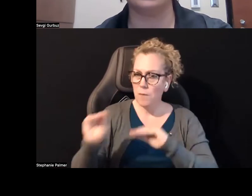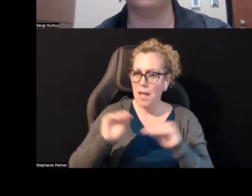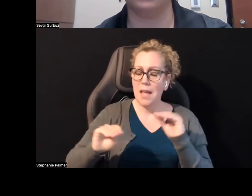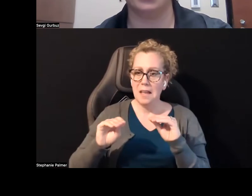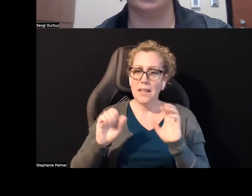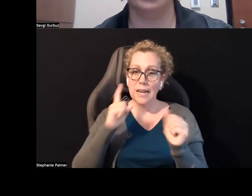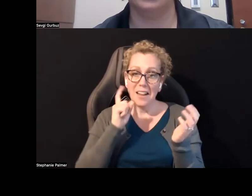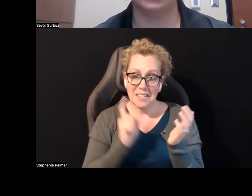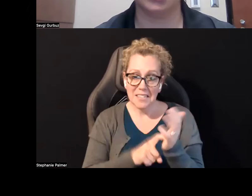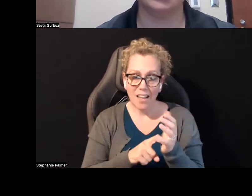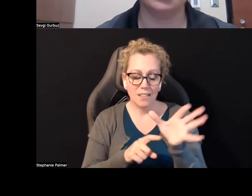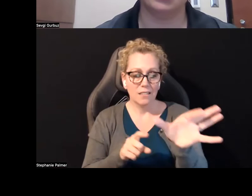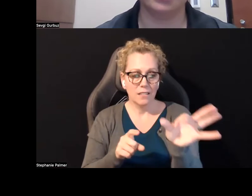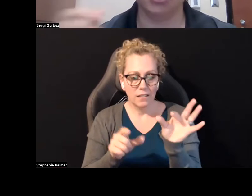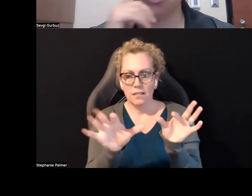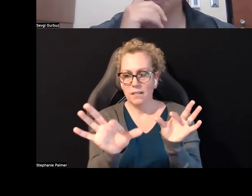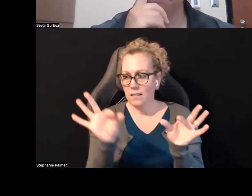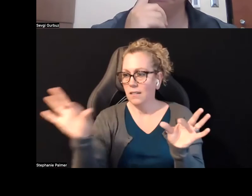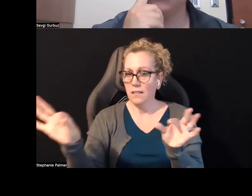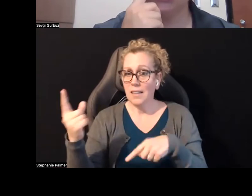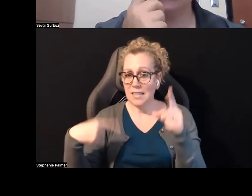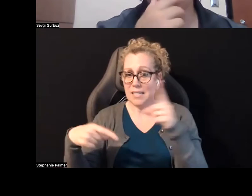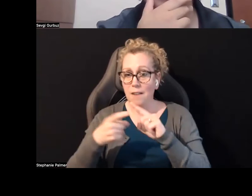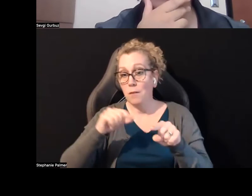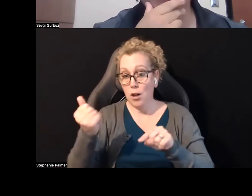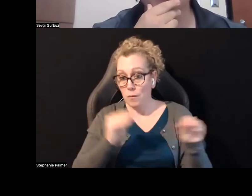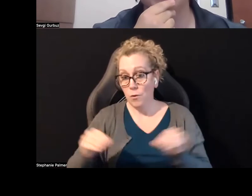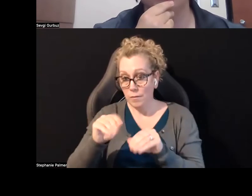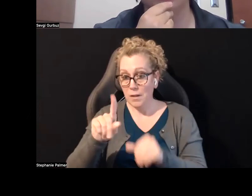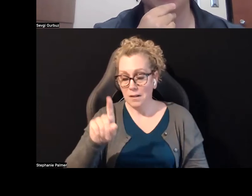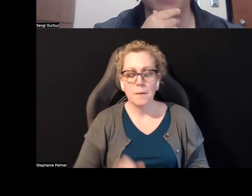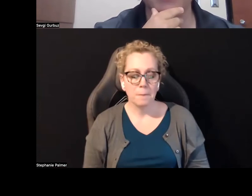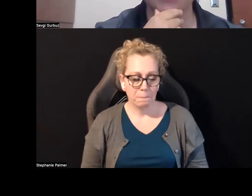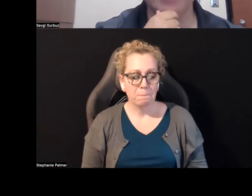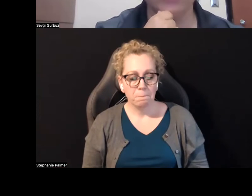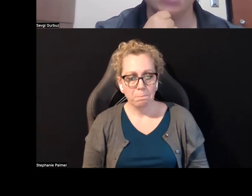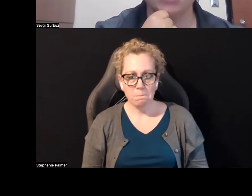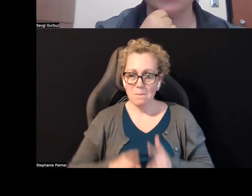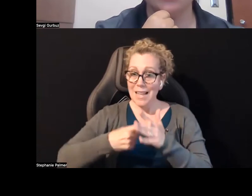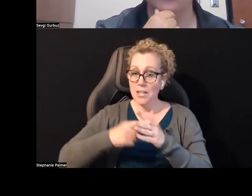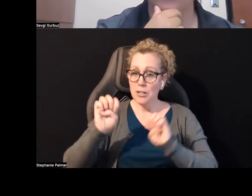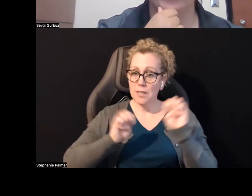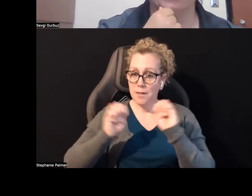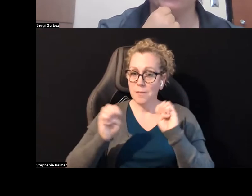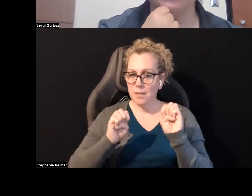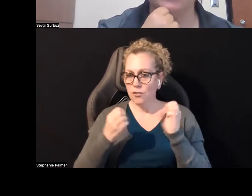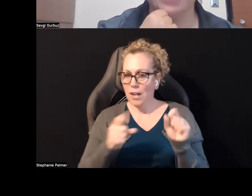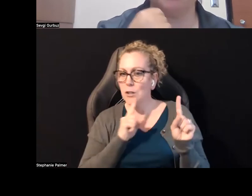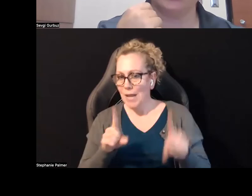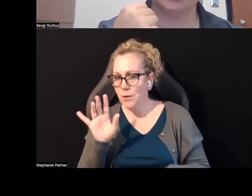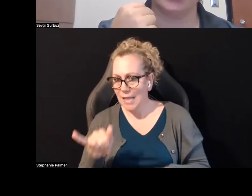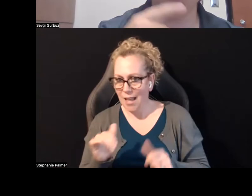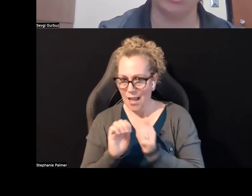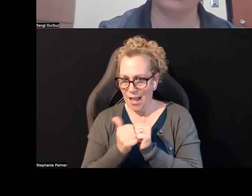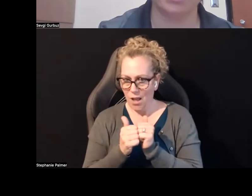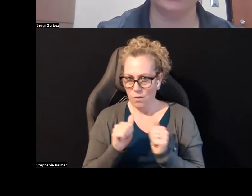and classify the signs in that data stream? So we have done some initial experiments about this, where we've had